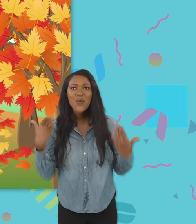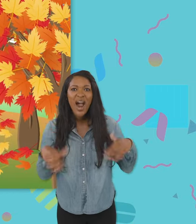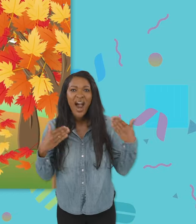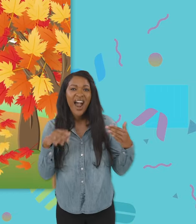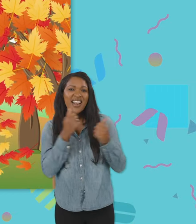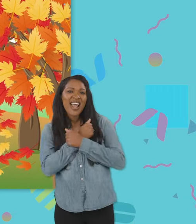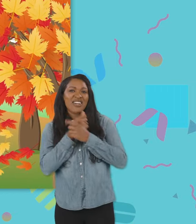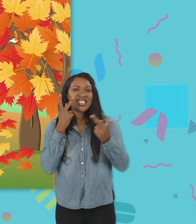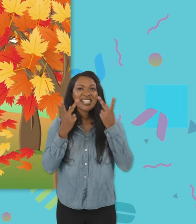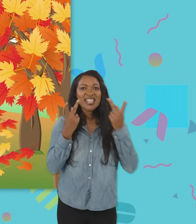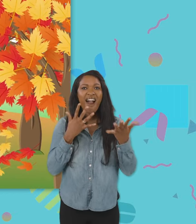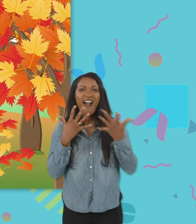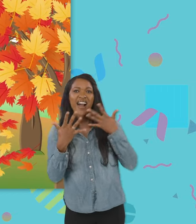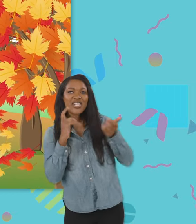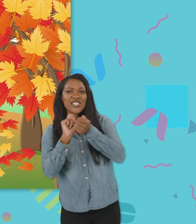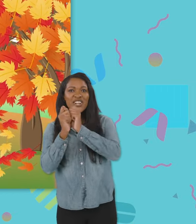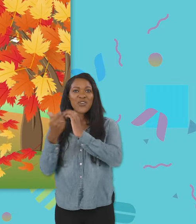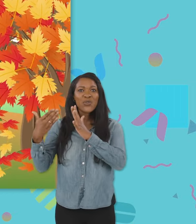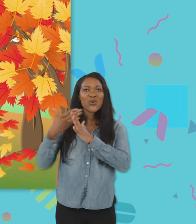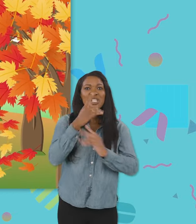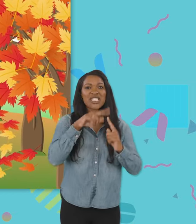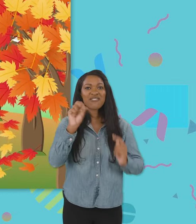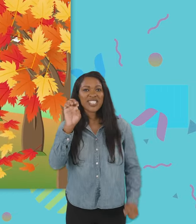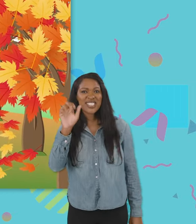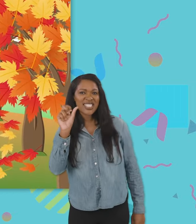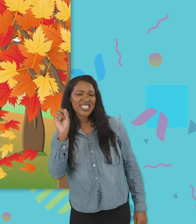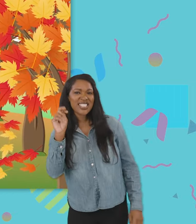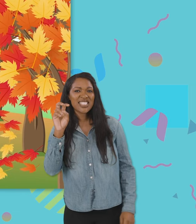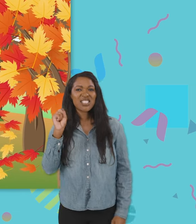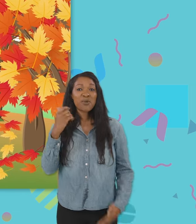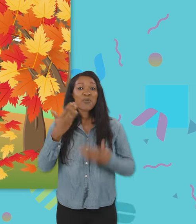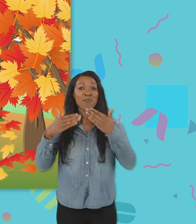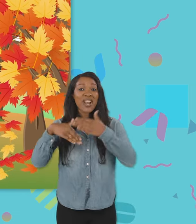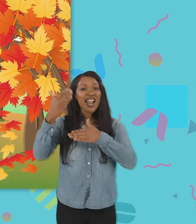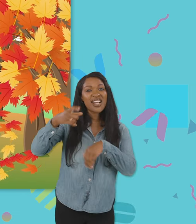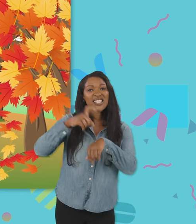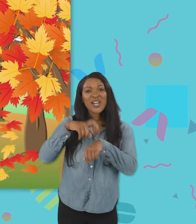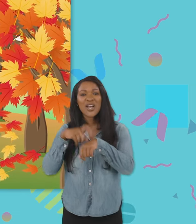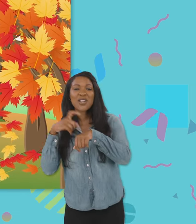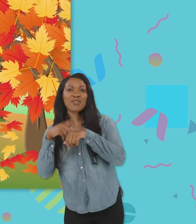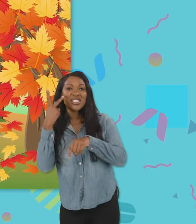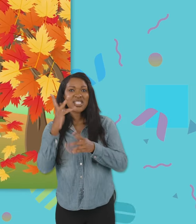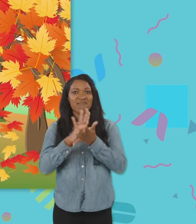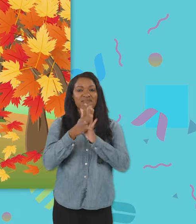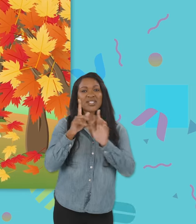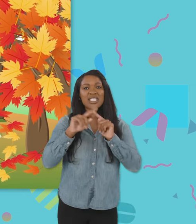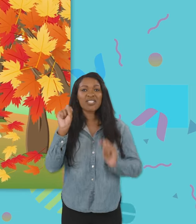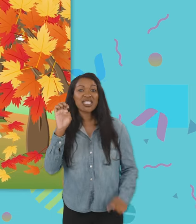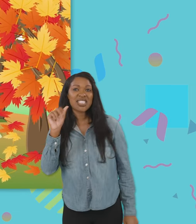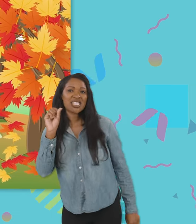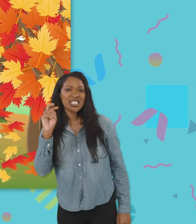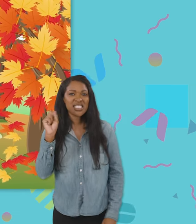Wow, I really enjoy seeing the colors change throughout the seasons. Maybe next time the season changes, you'll see